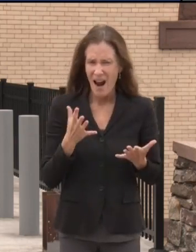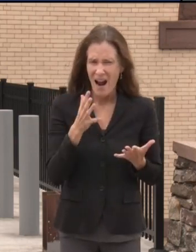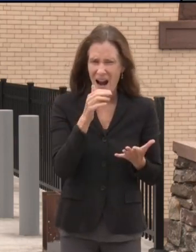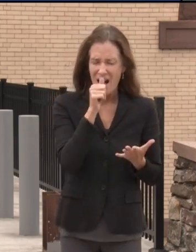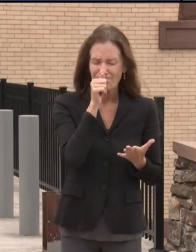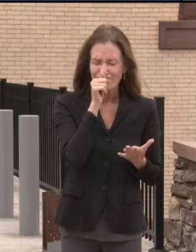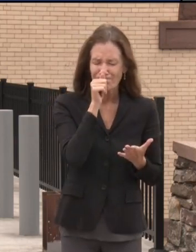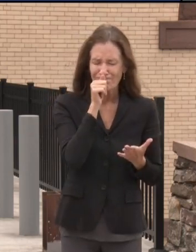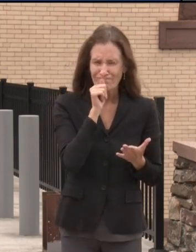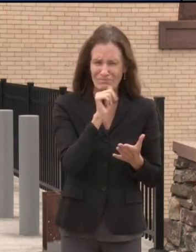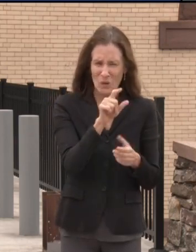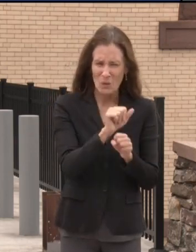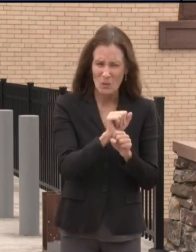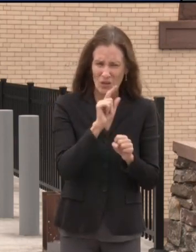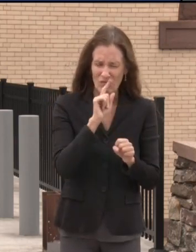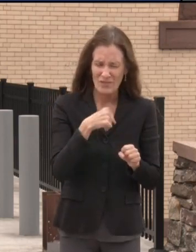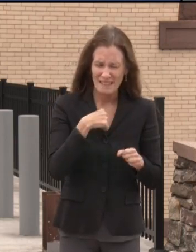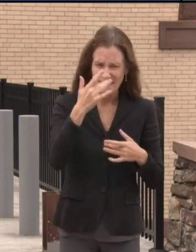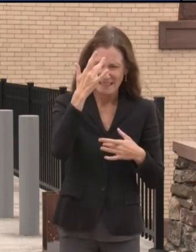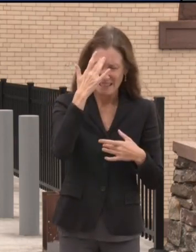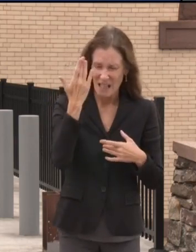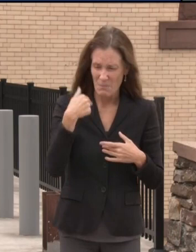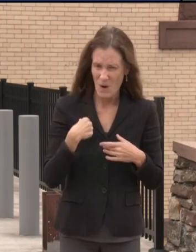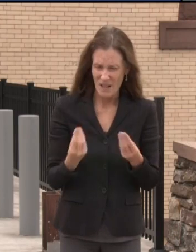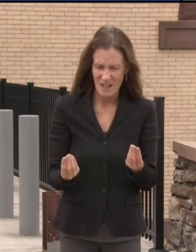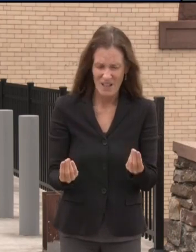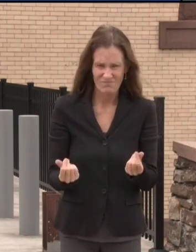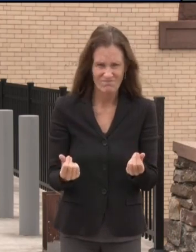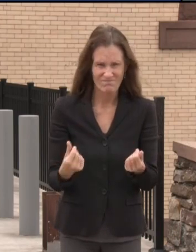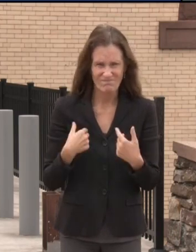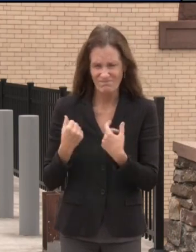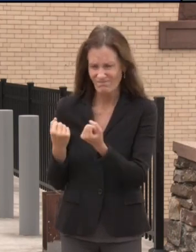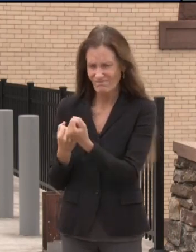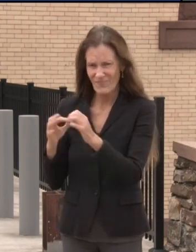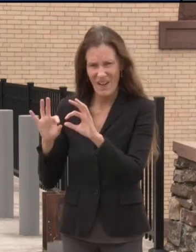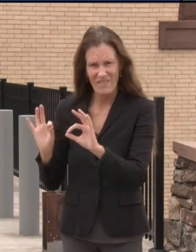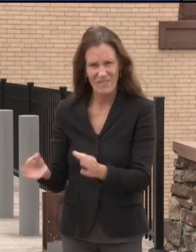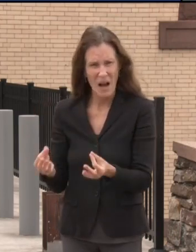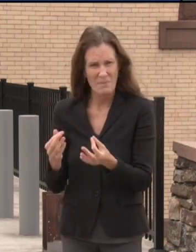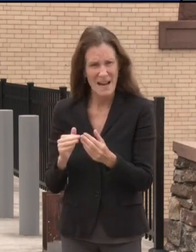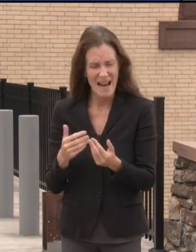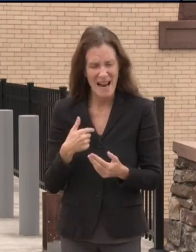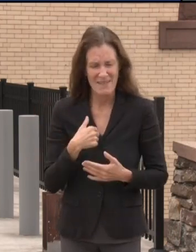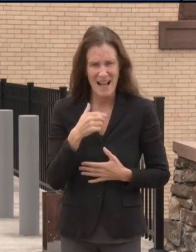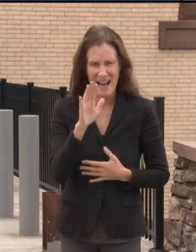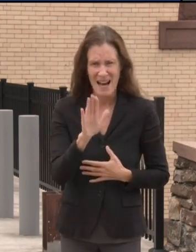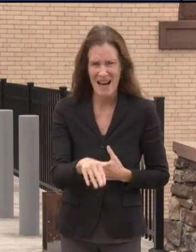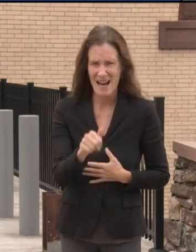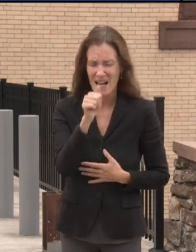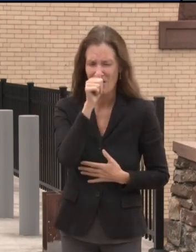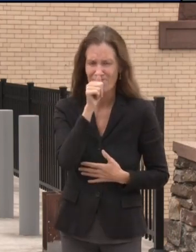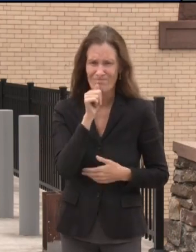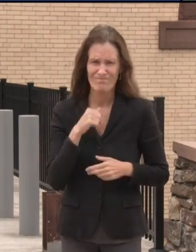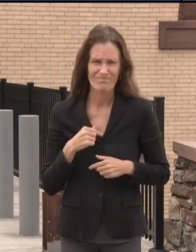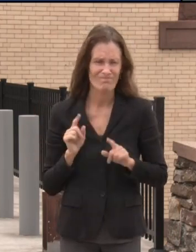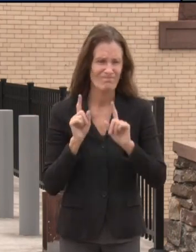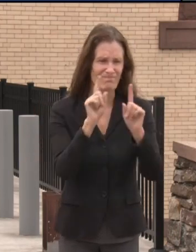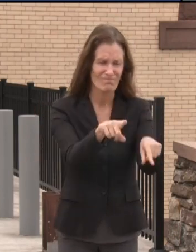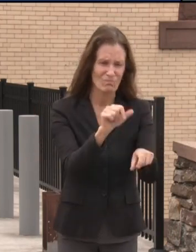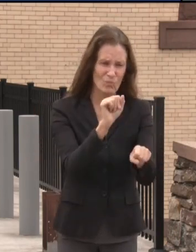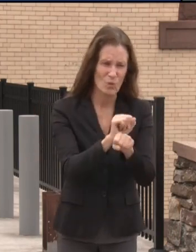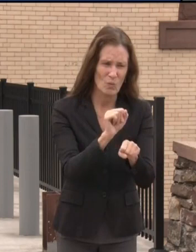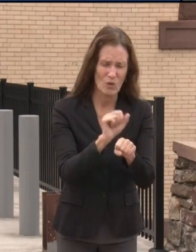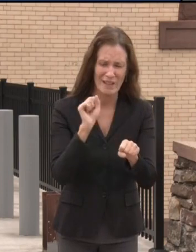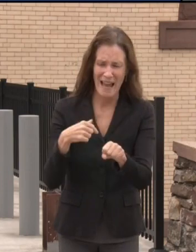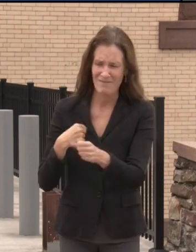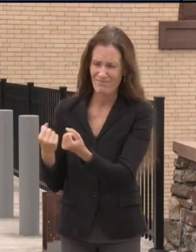employer should have to choose between the health of their business and being loyal to their workers. That was true before the